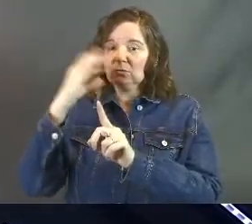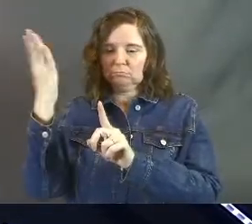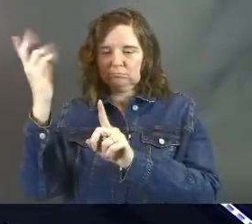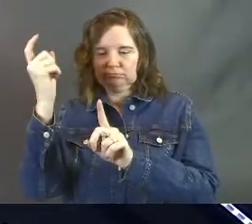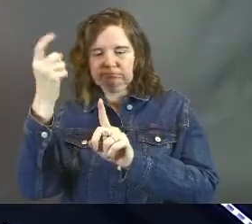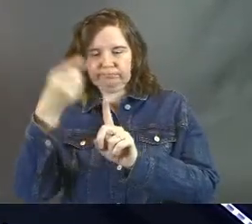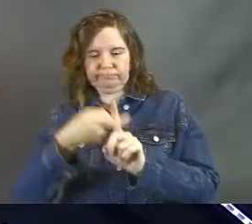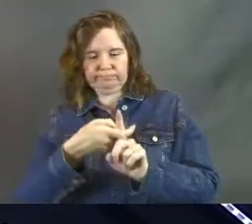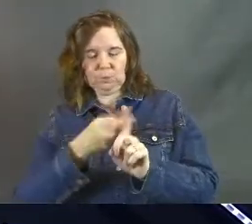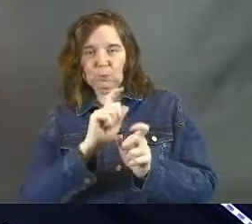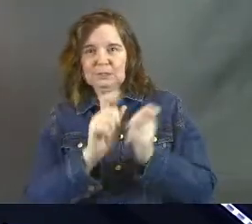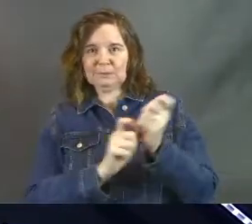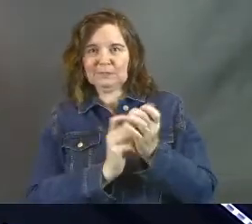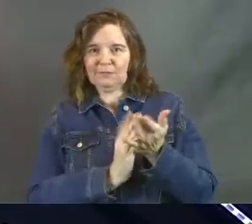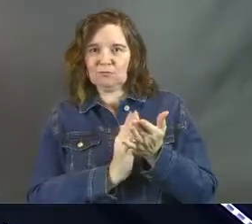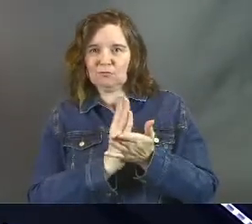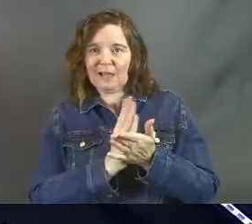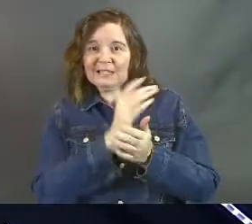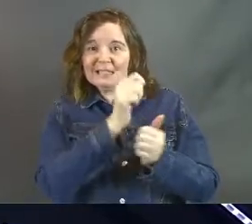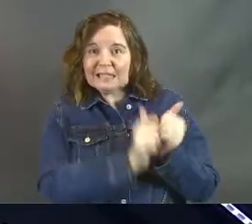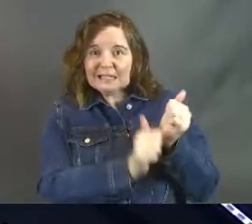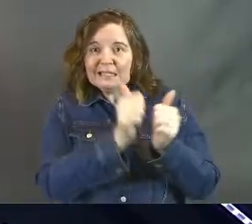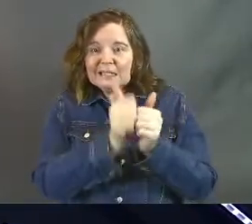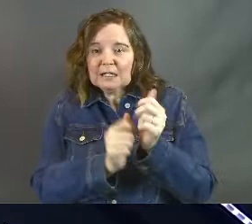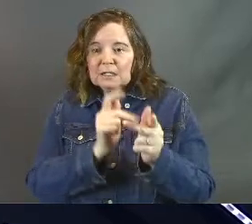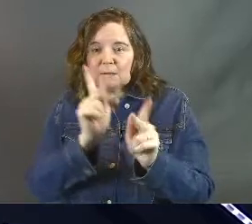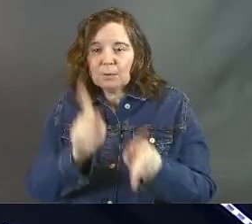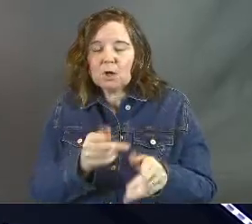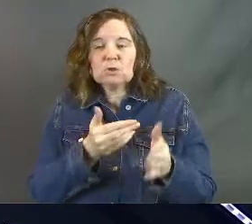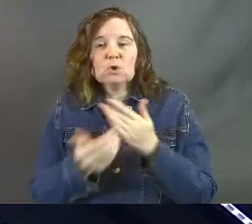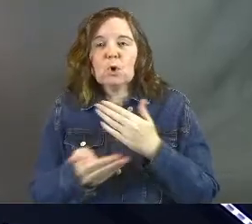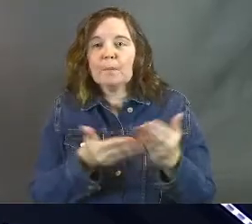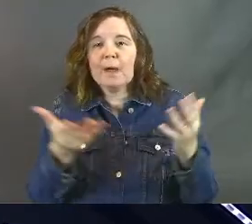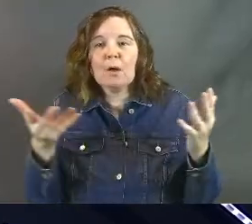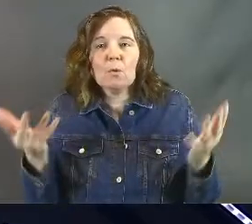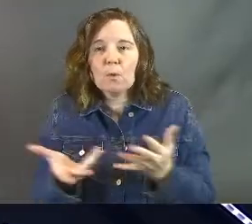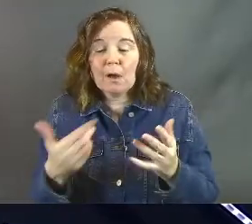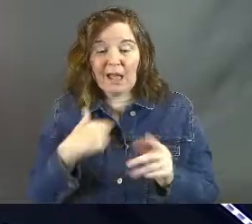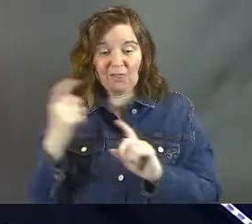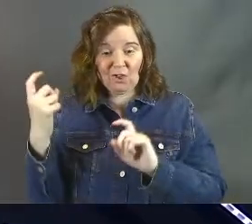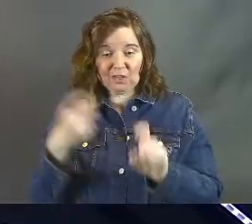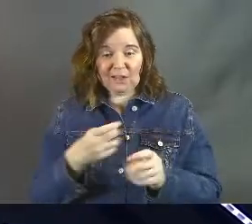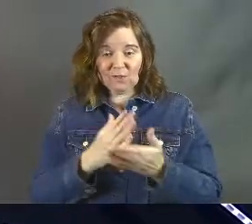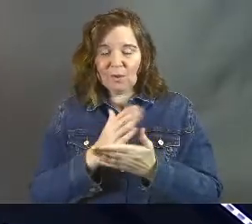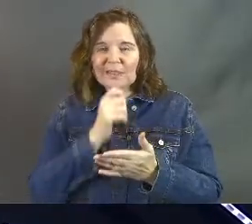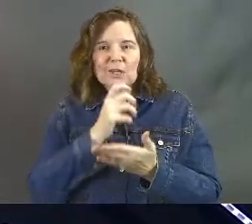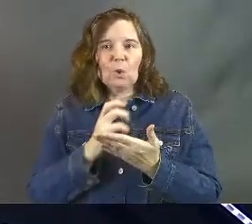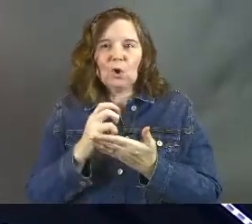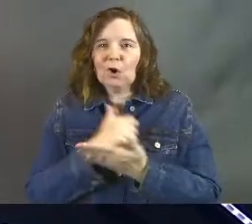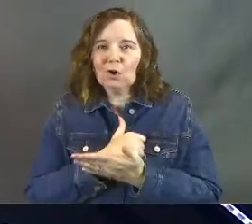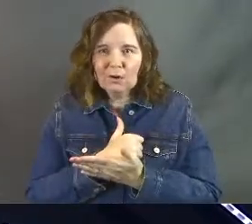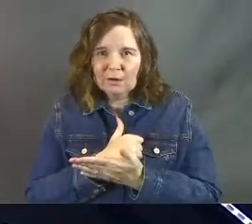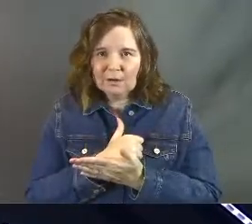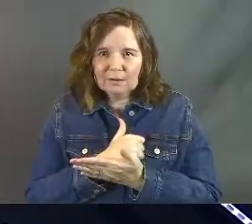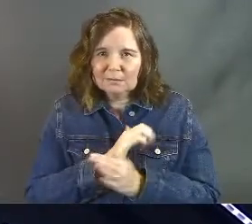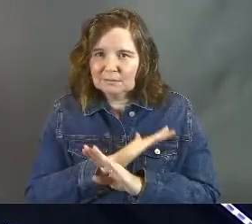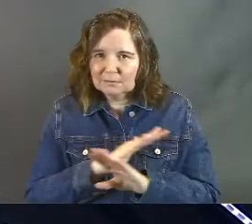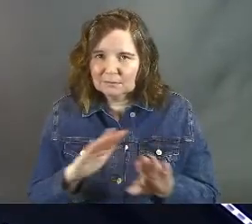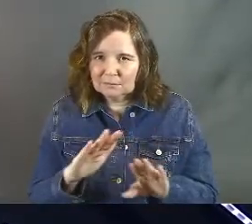with certain rights. Every single person, no matter what. And they're given those rights. They don't earn those